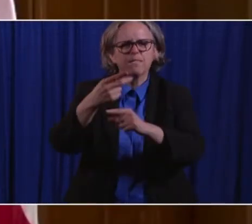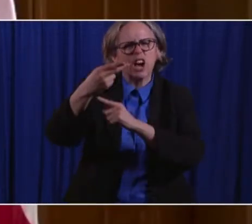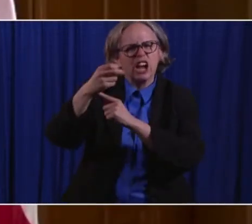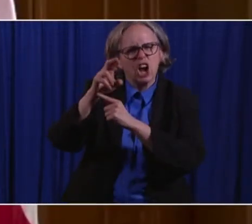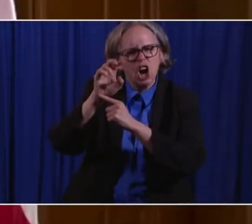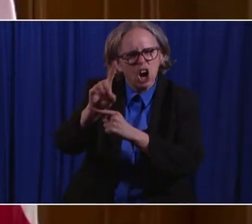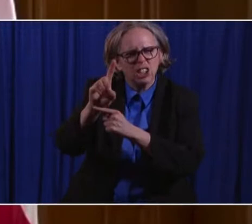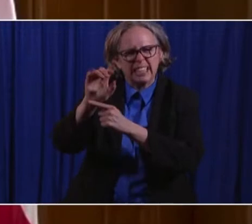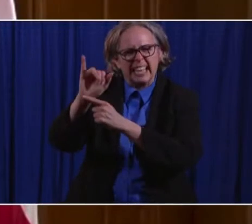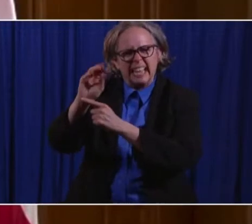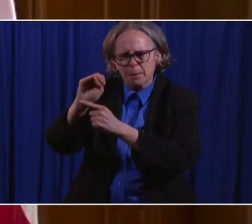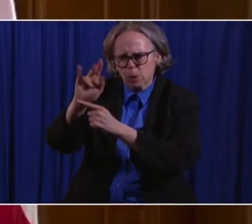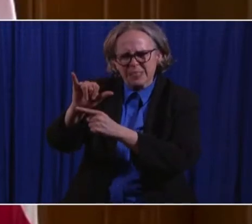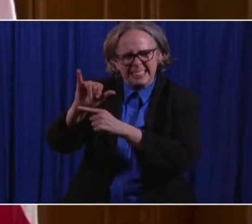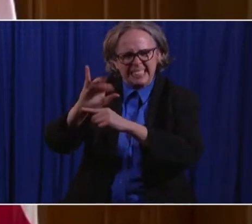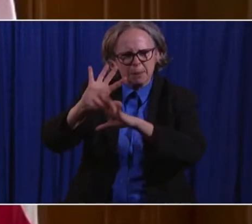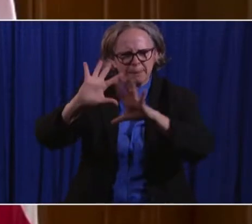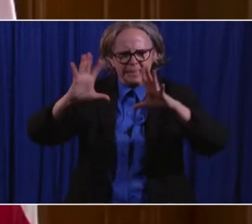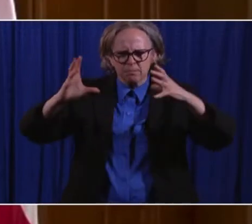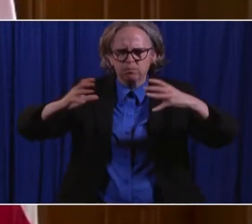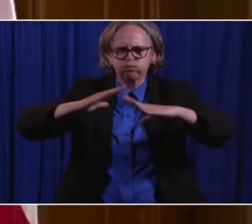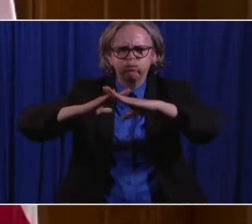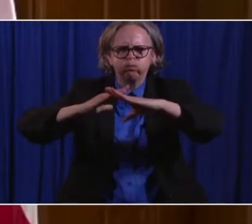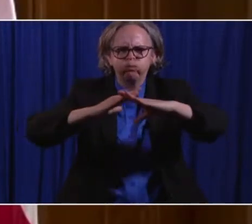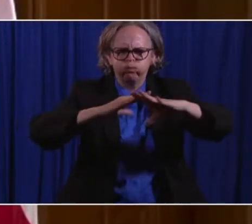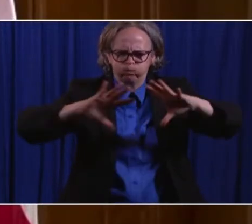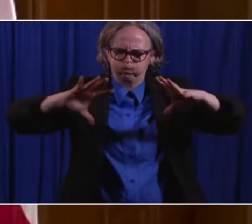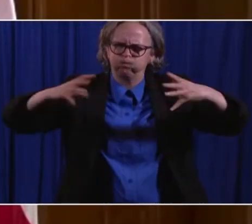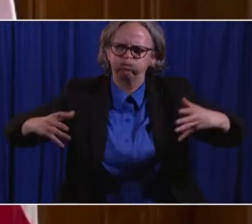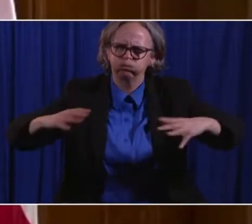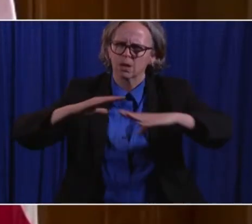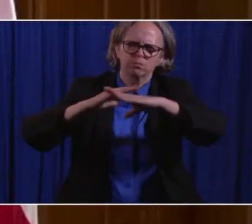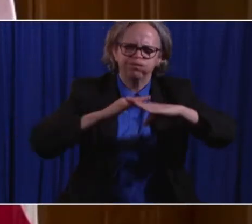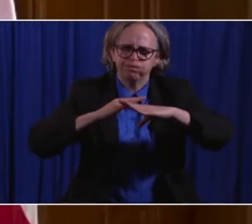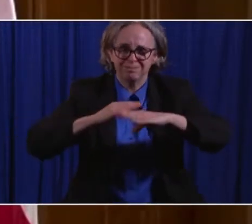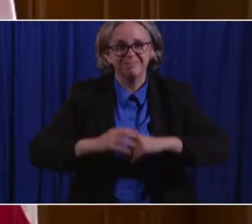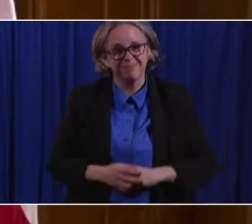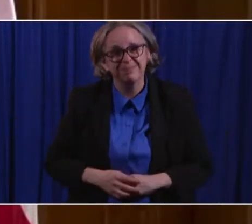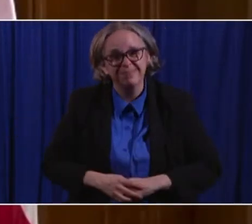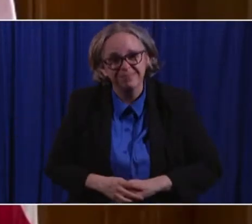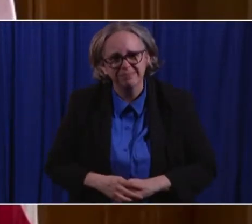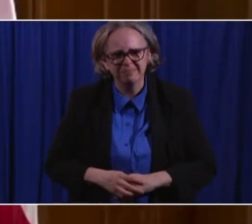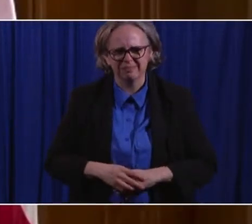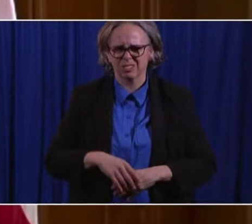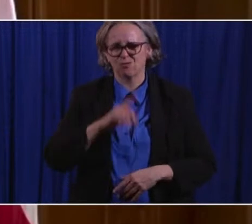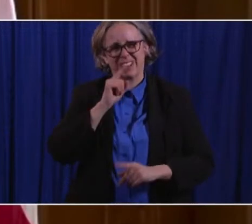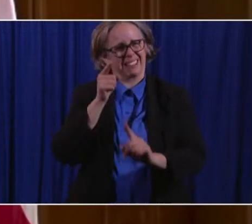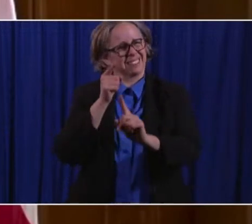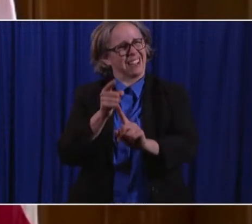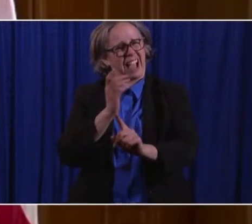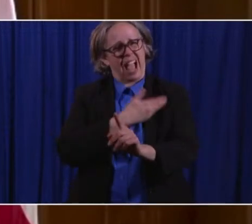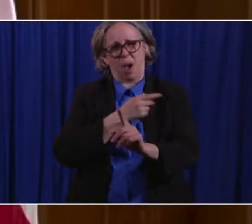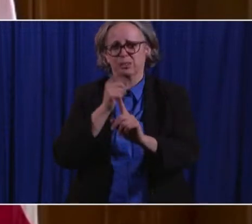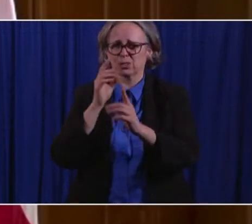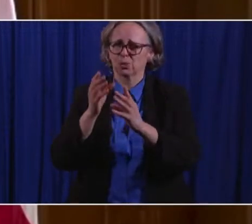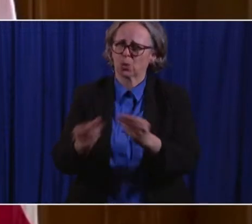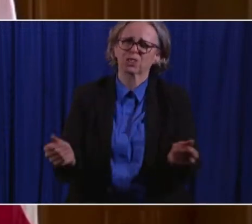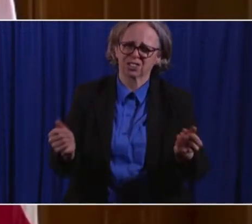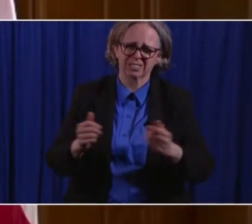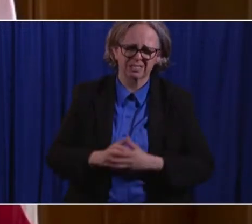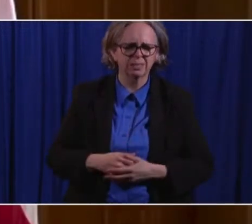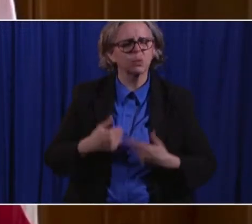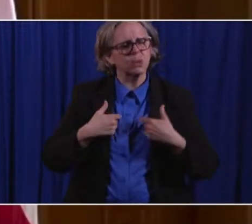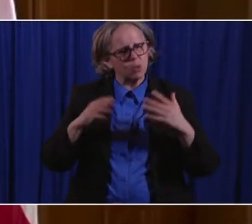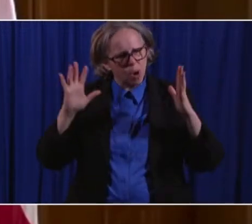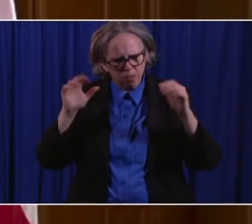just think it continues, to mean work. And we will, in the not too distant future, have a lot